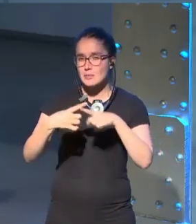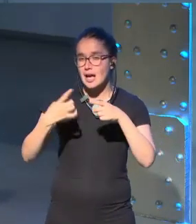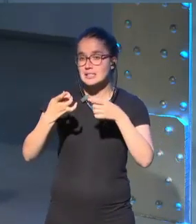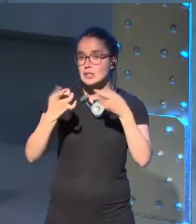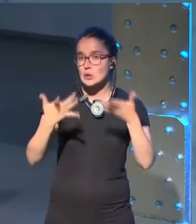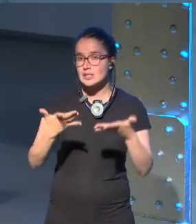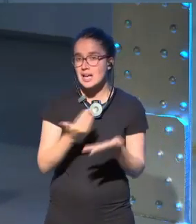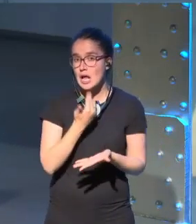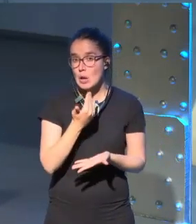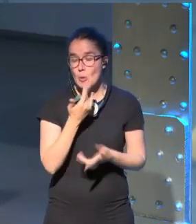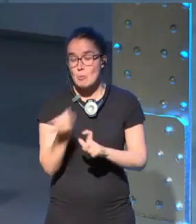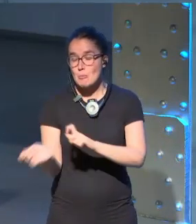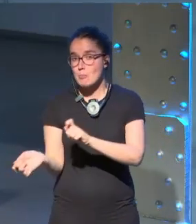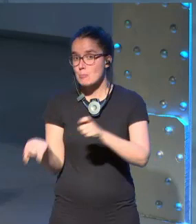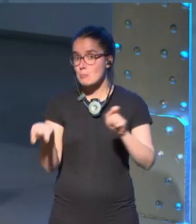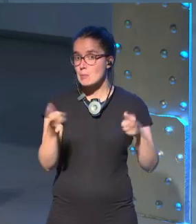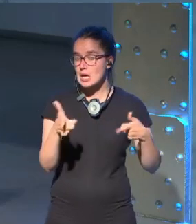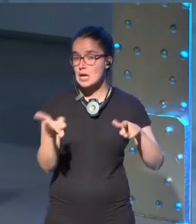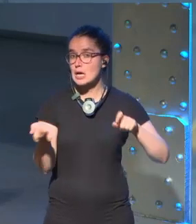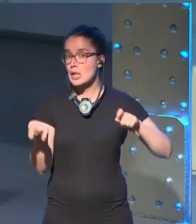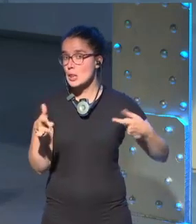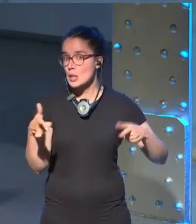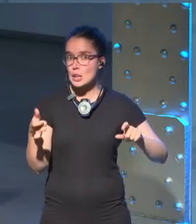now, and perhaps the most bizarre thing is this,